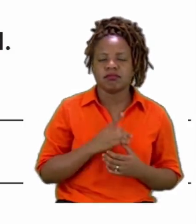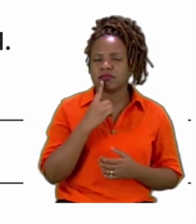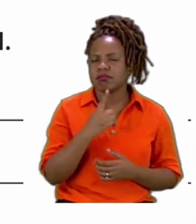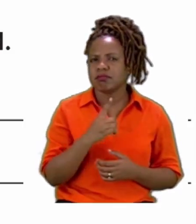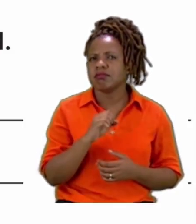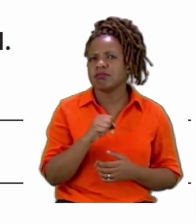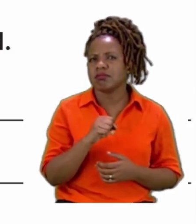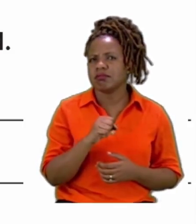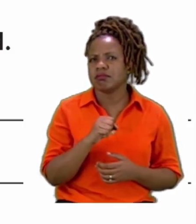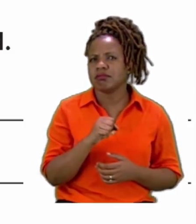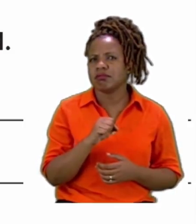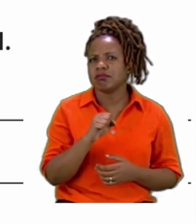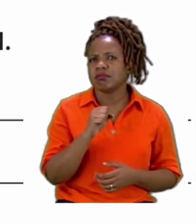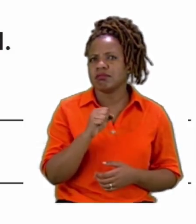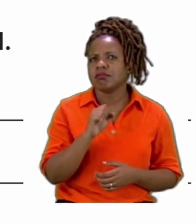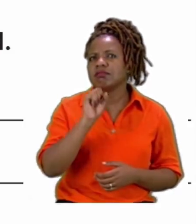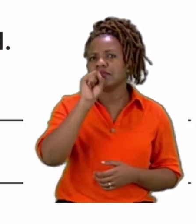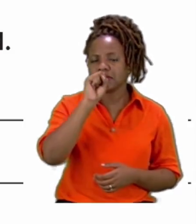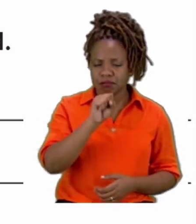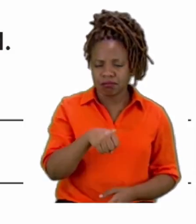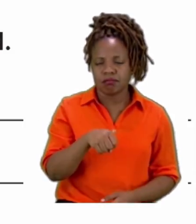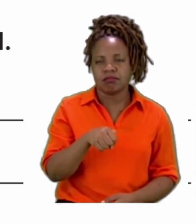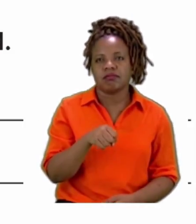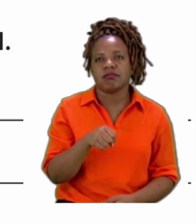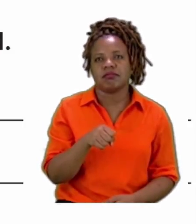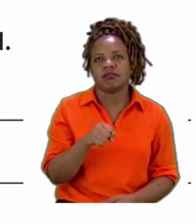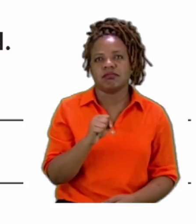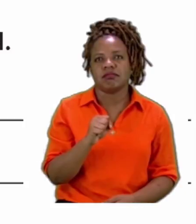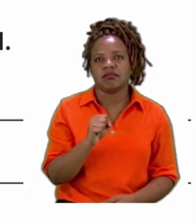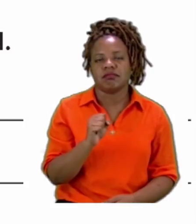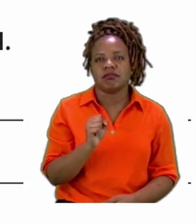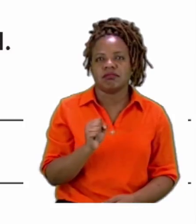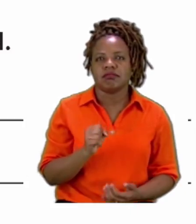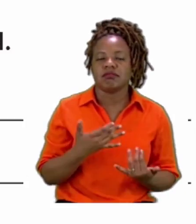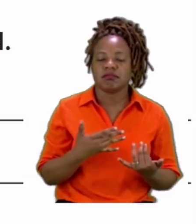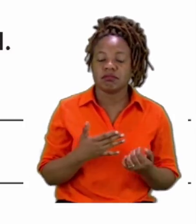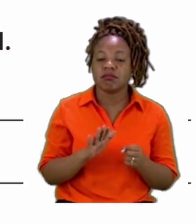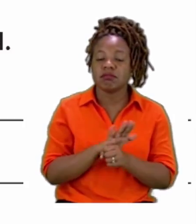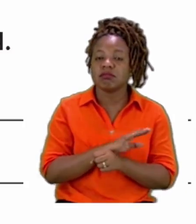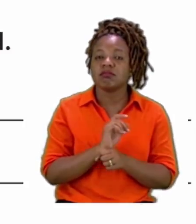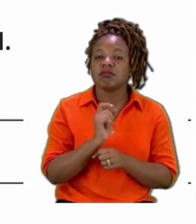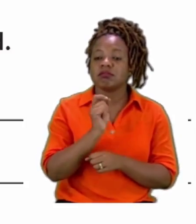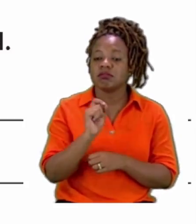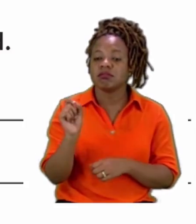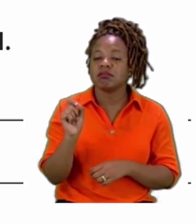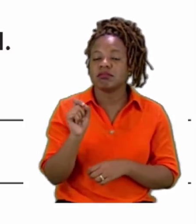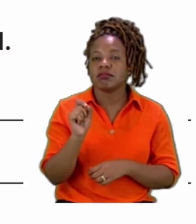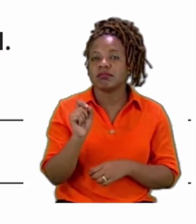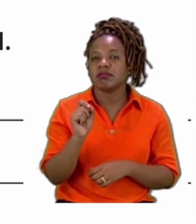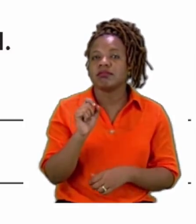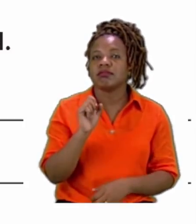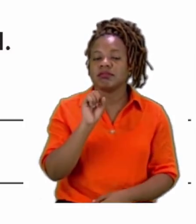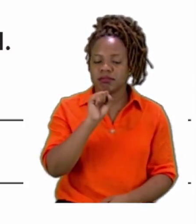started the answer for us, which is yes. So to complete the answer, we are going to